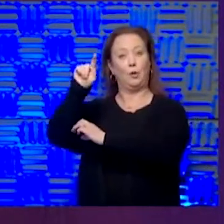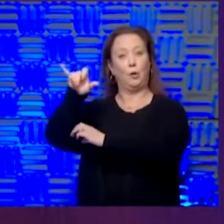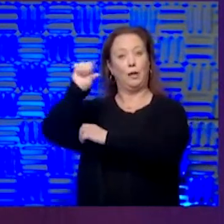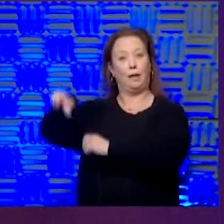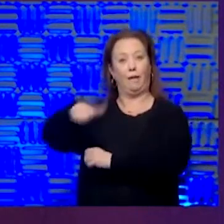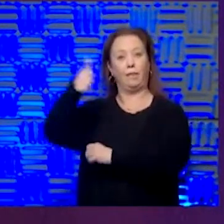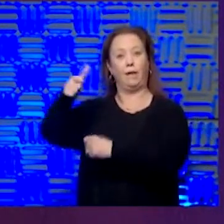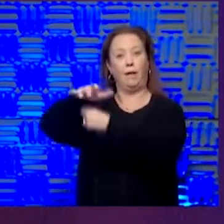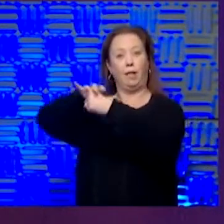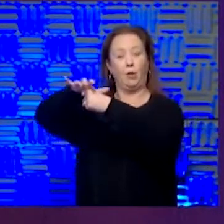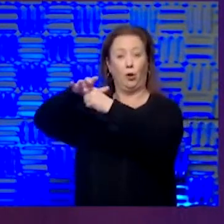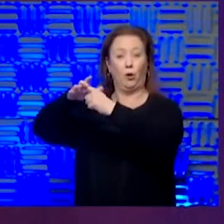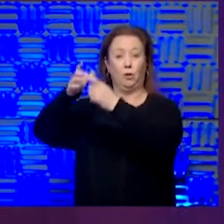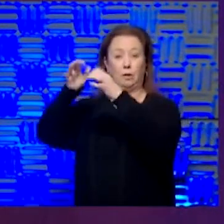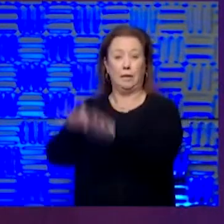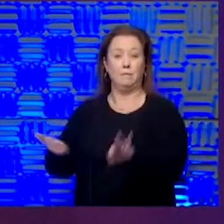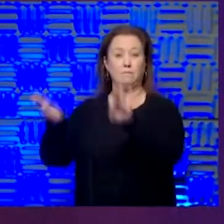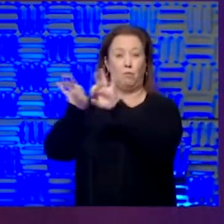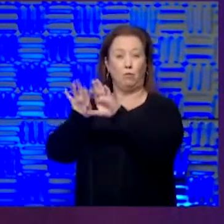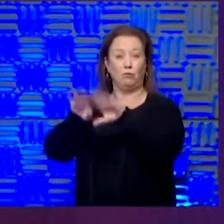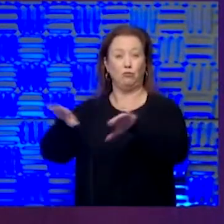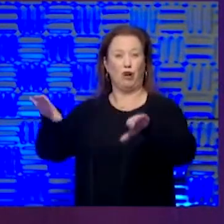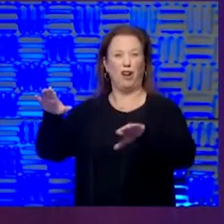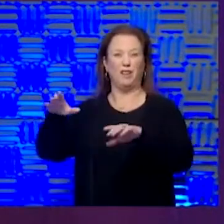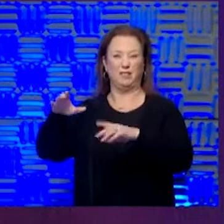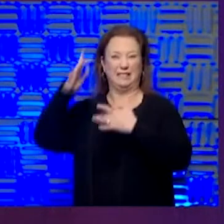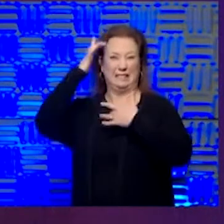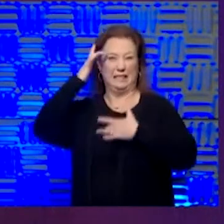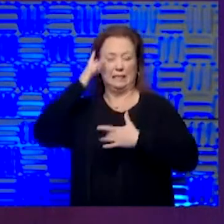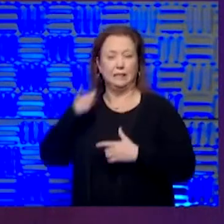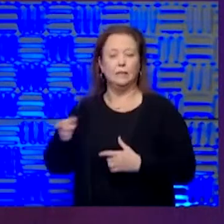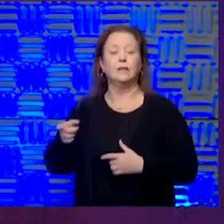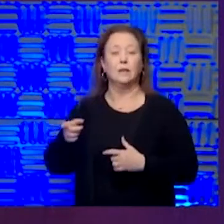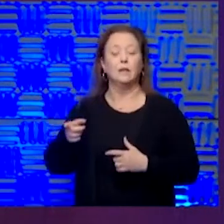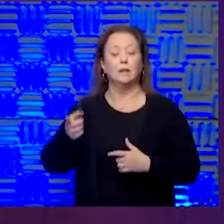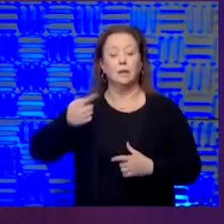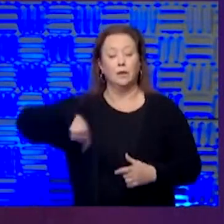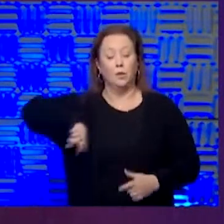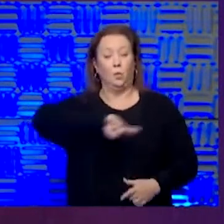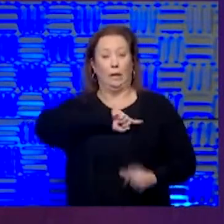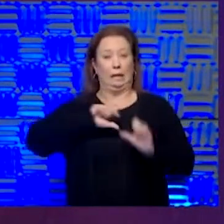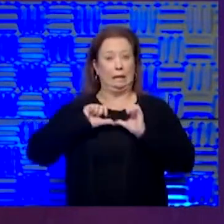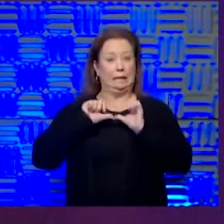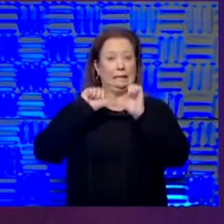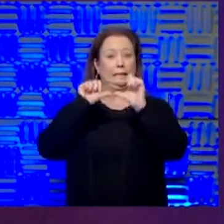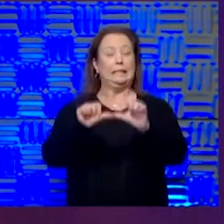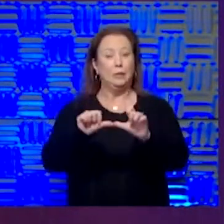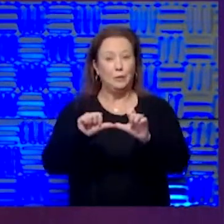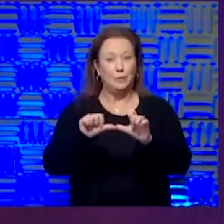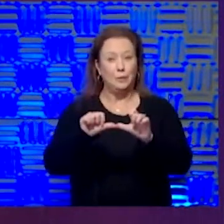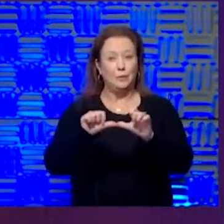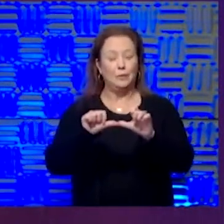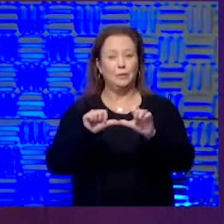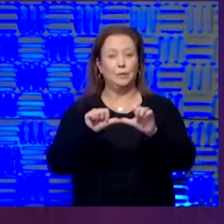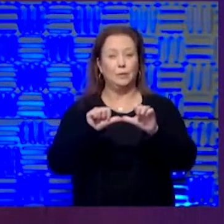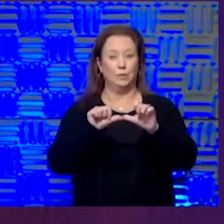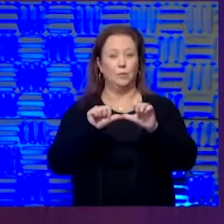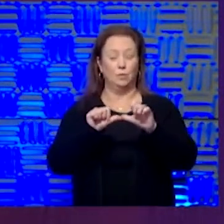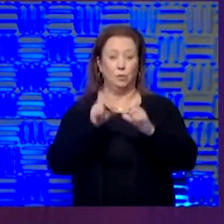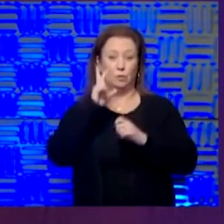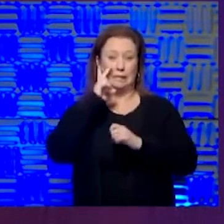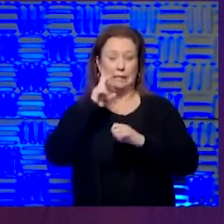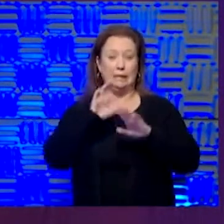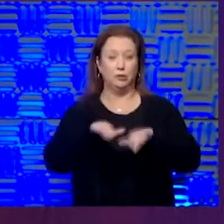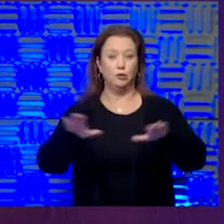other important childhood and other diseases. Absolutely. So we continue to do the visits where we're